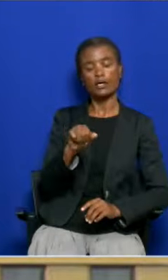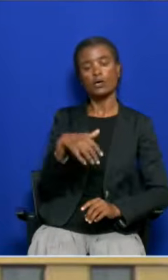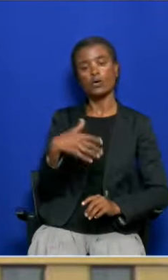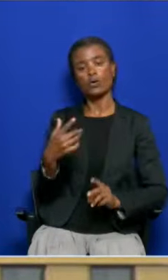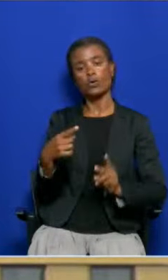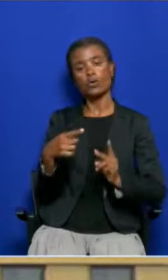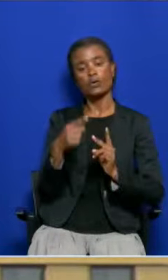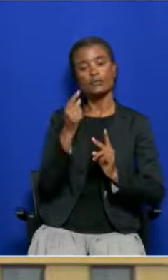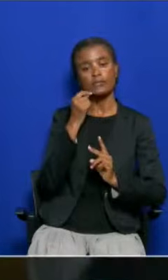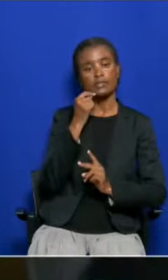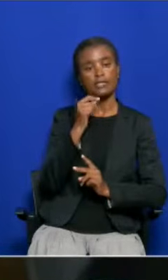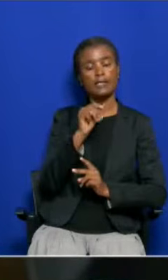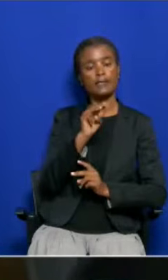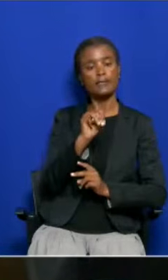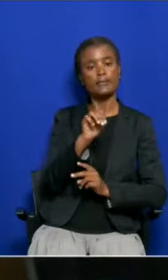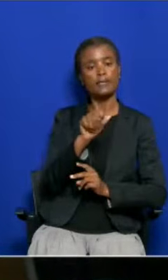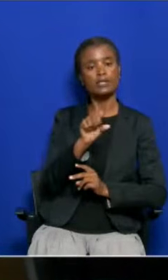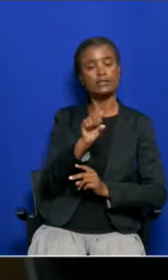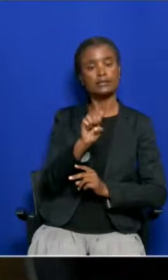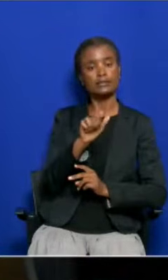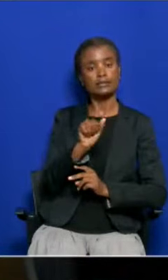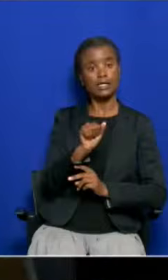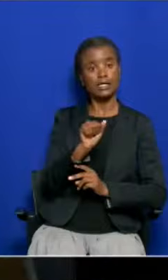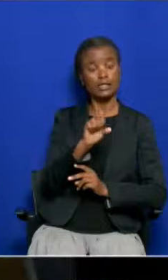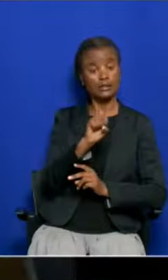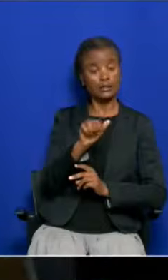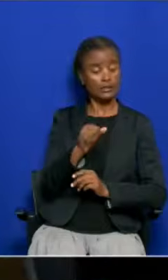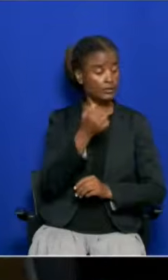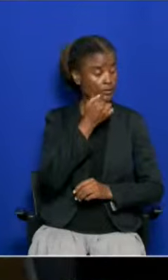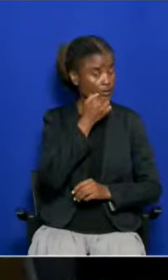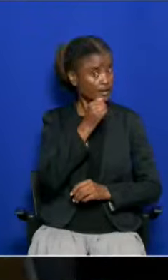Sorry, Mr. Masasa. Yes,